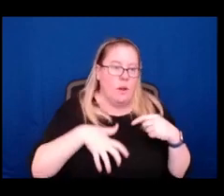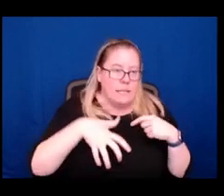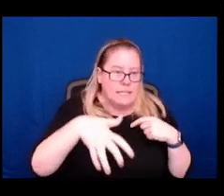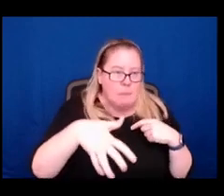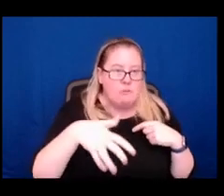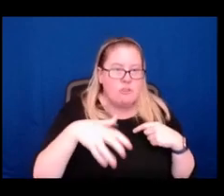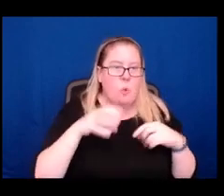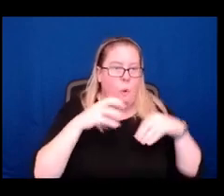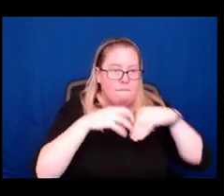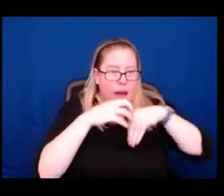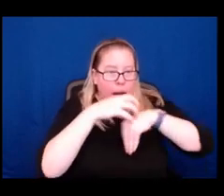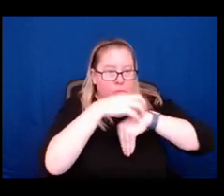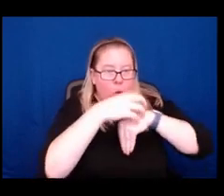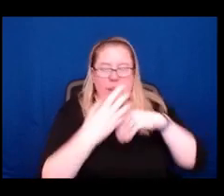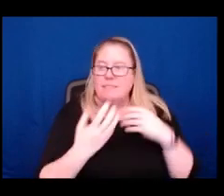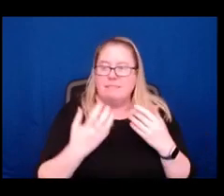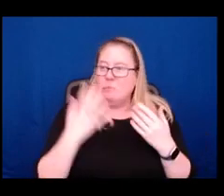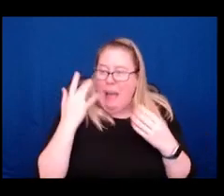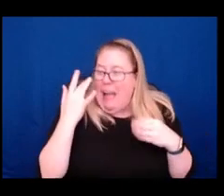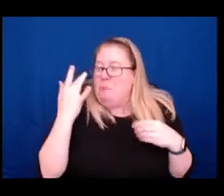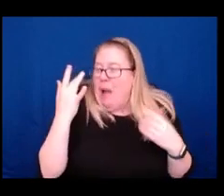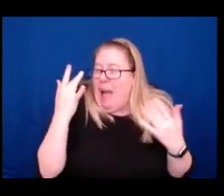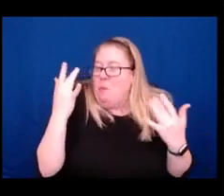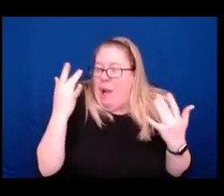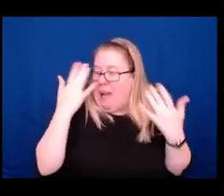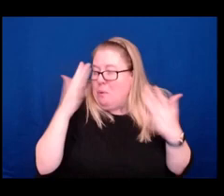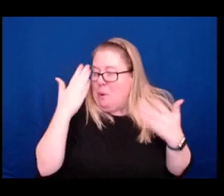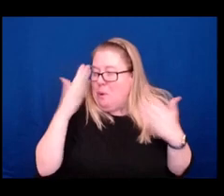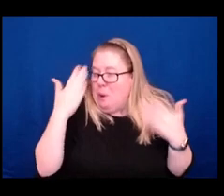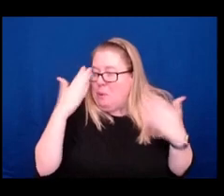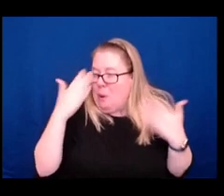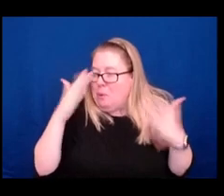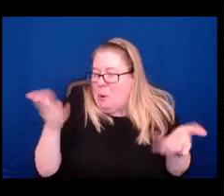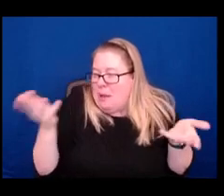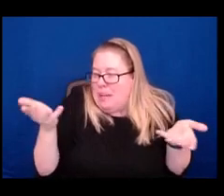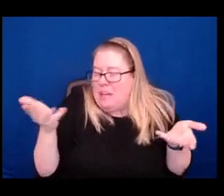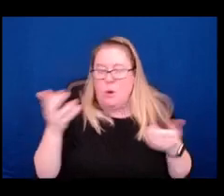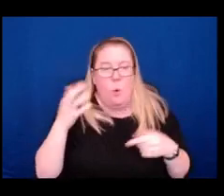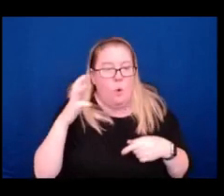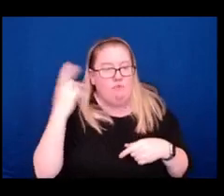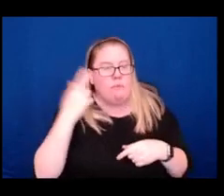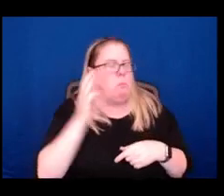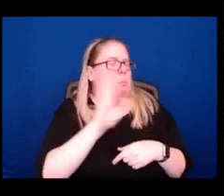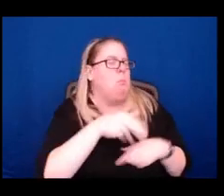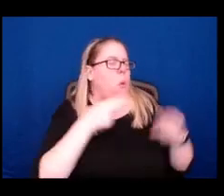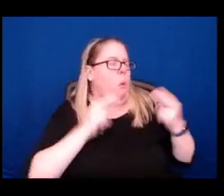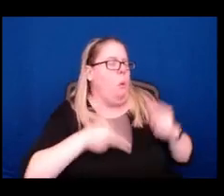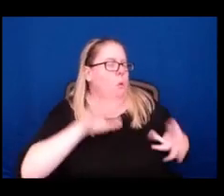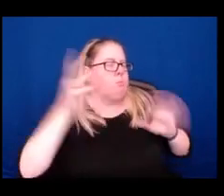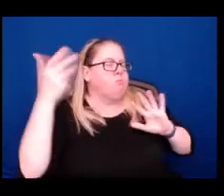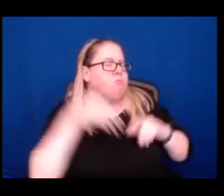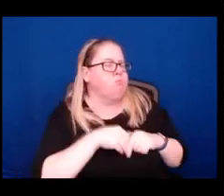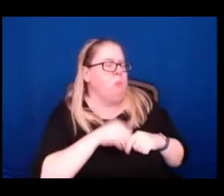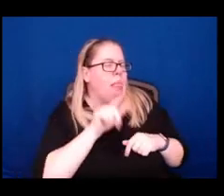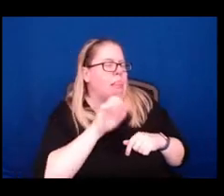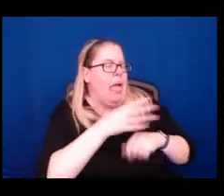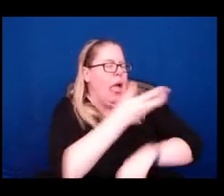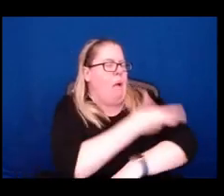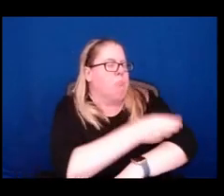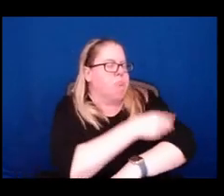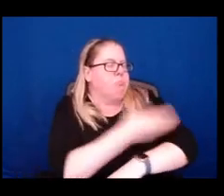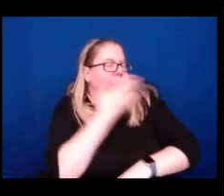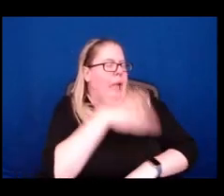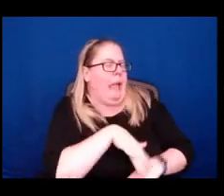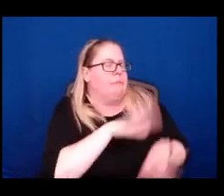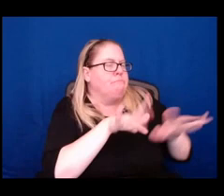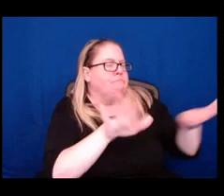are constantly like, I don't know why, you know, or they're constantly given the reason of your hormones are out of whack or your labs are abnormal, but